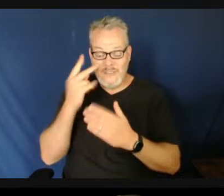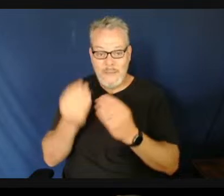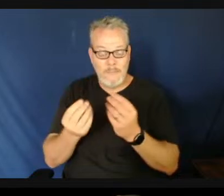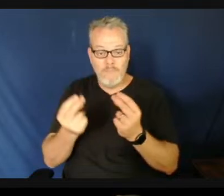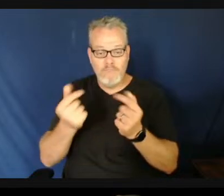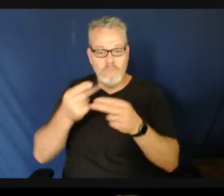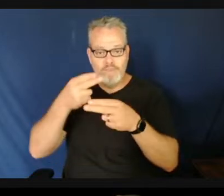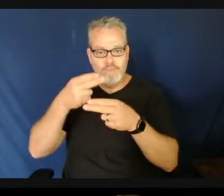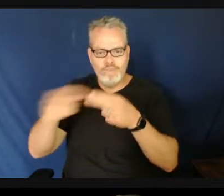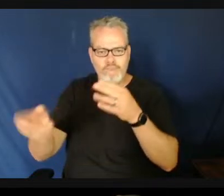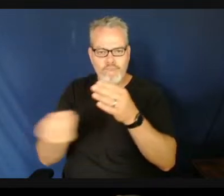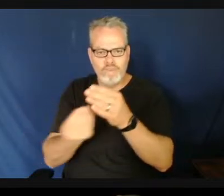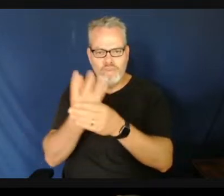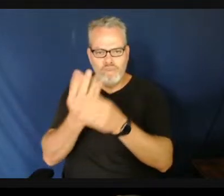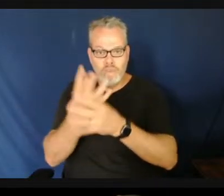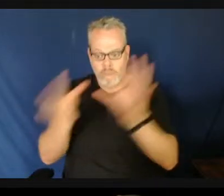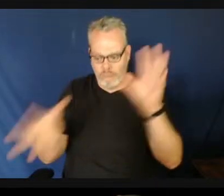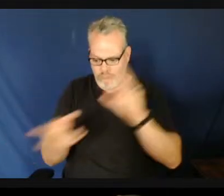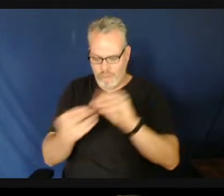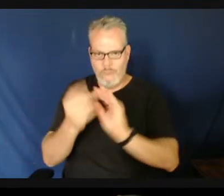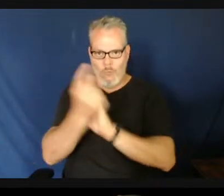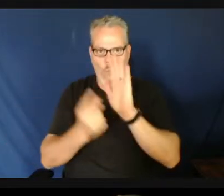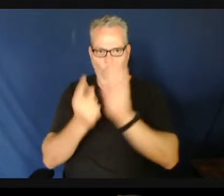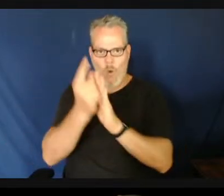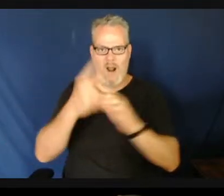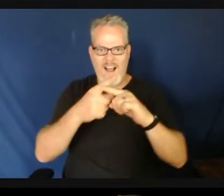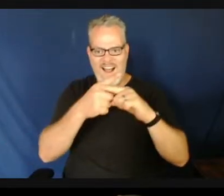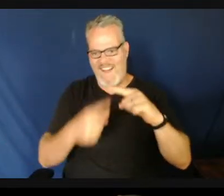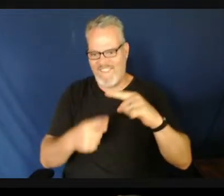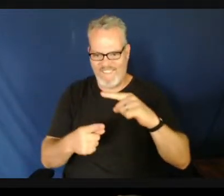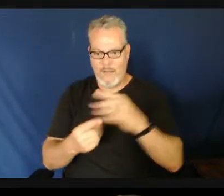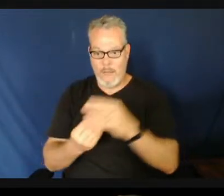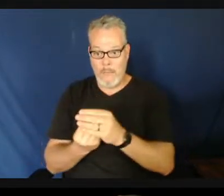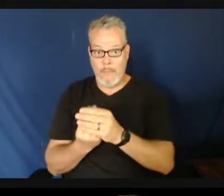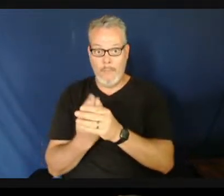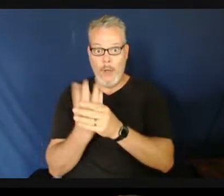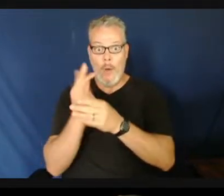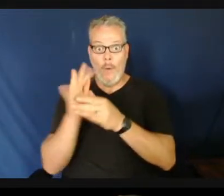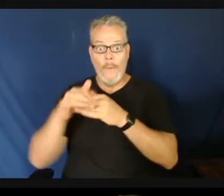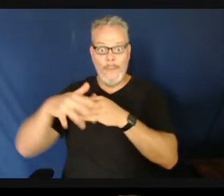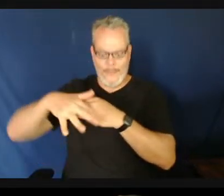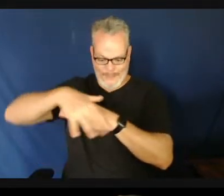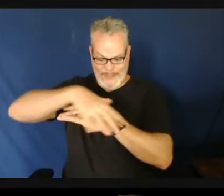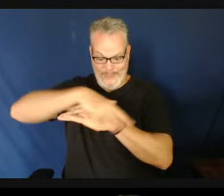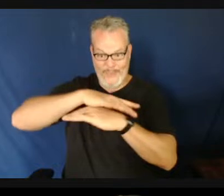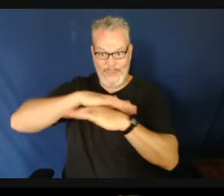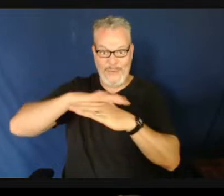about an hour and a half in total for it to conclude its activity there.